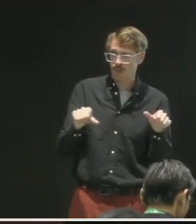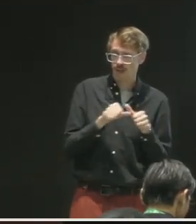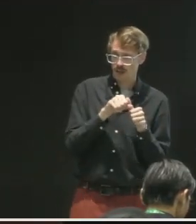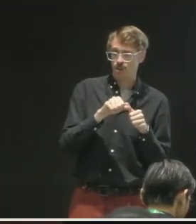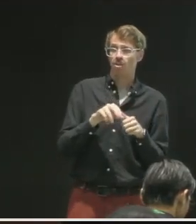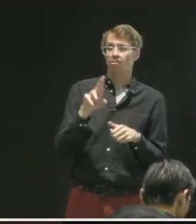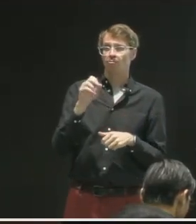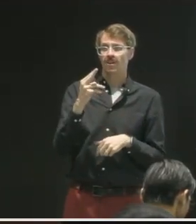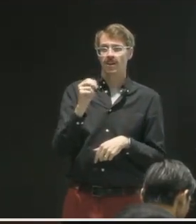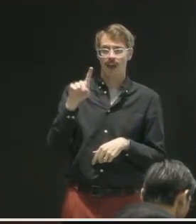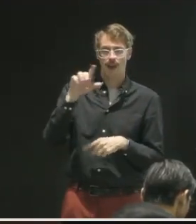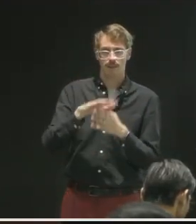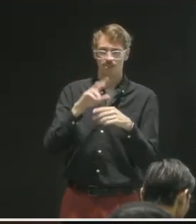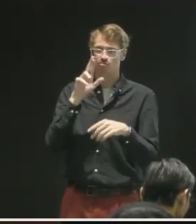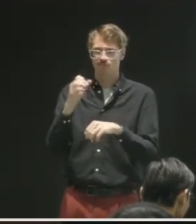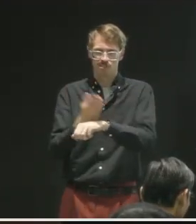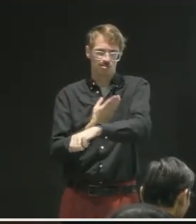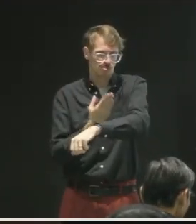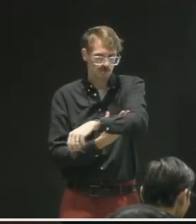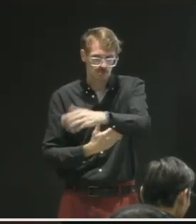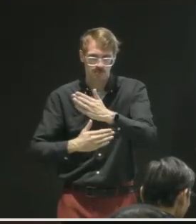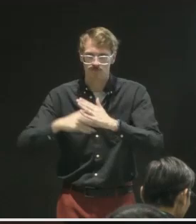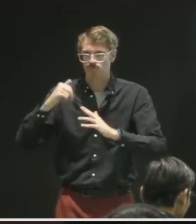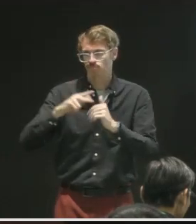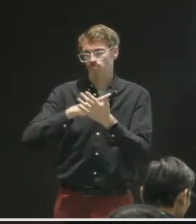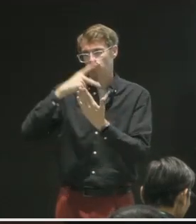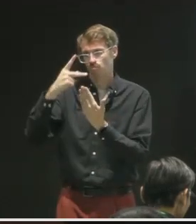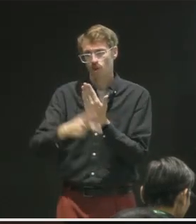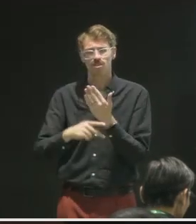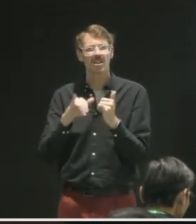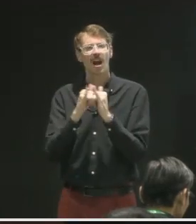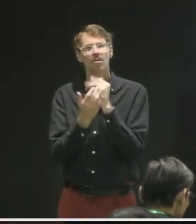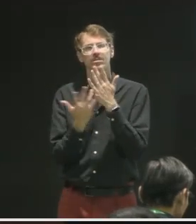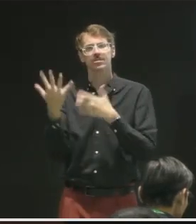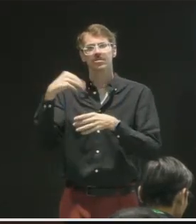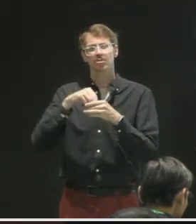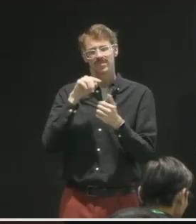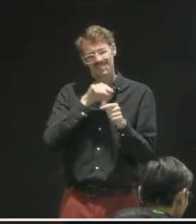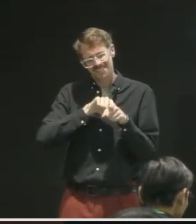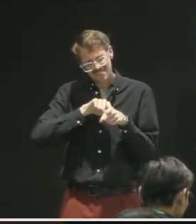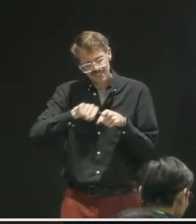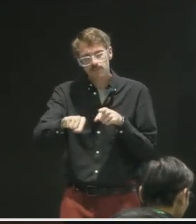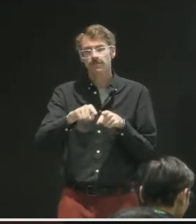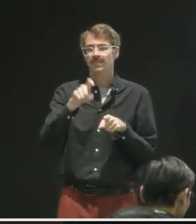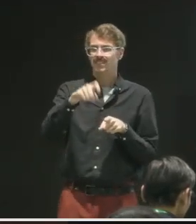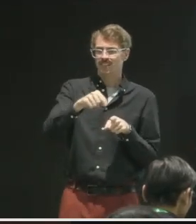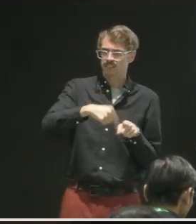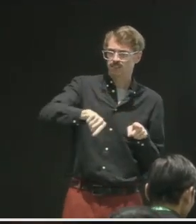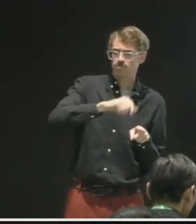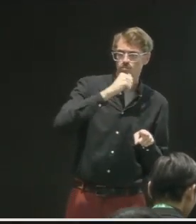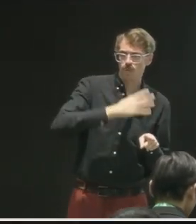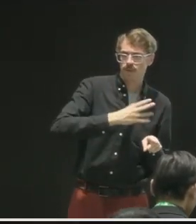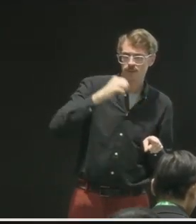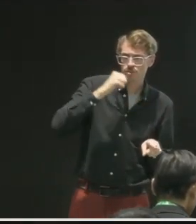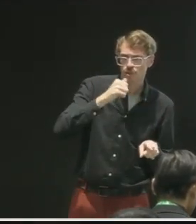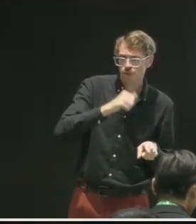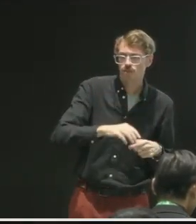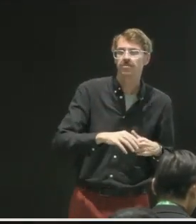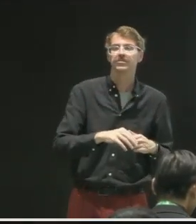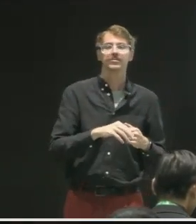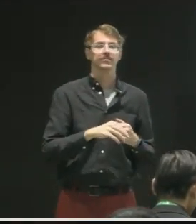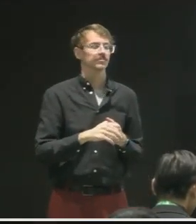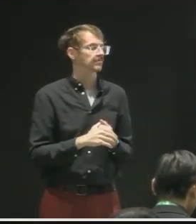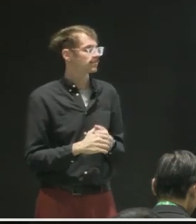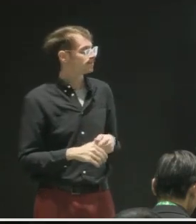Project how is it integrating the specific needs of women and girls? Okay, thank